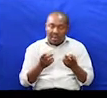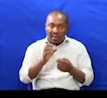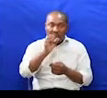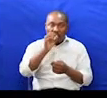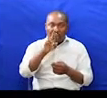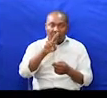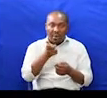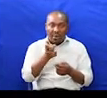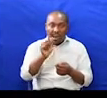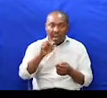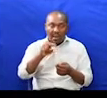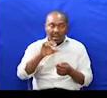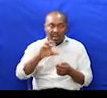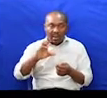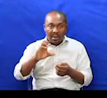organic